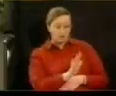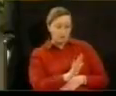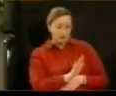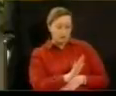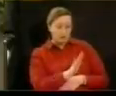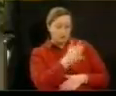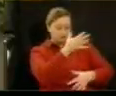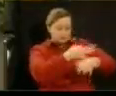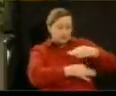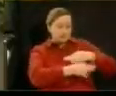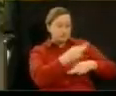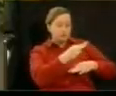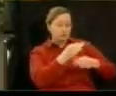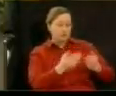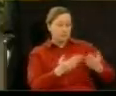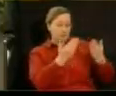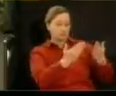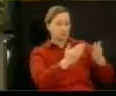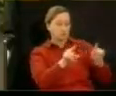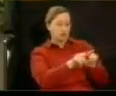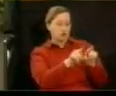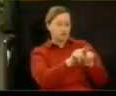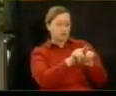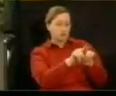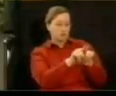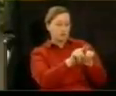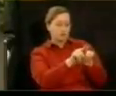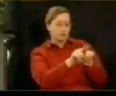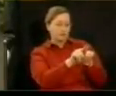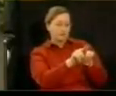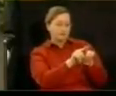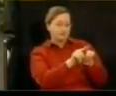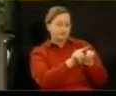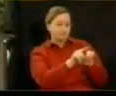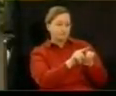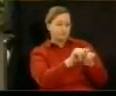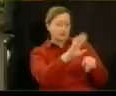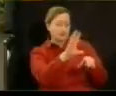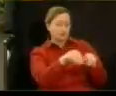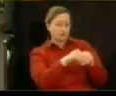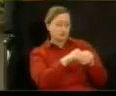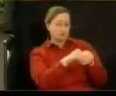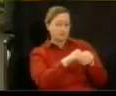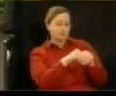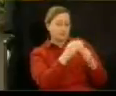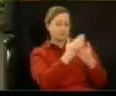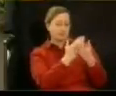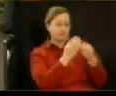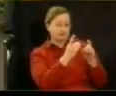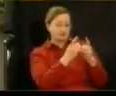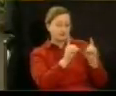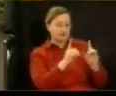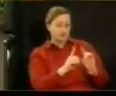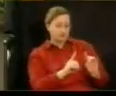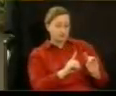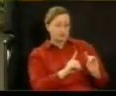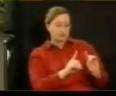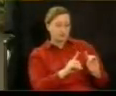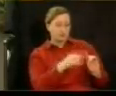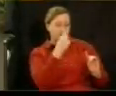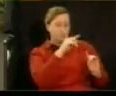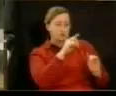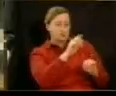substitute motion, you're also incorporating the provisions in the charter and our rules as far as making the appointments? Correct.